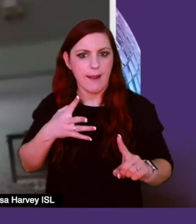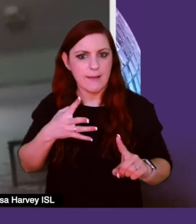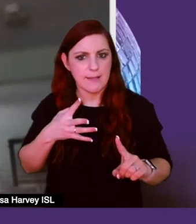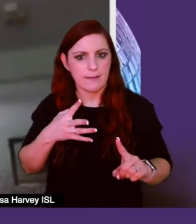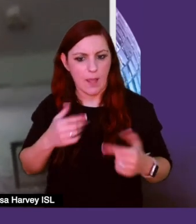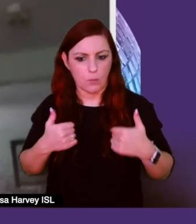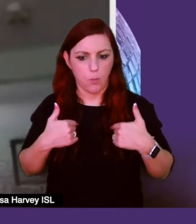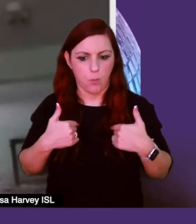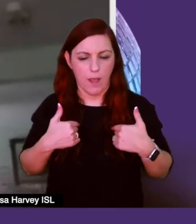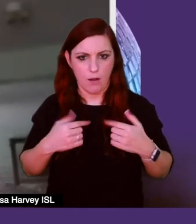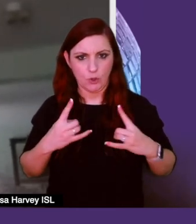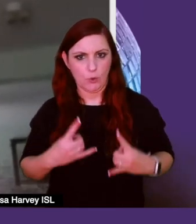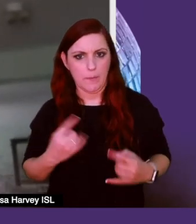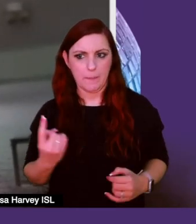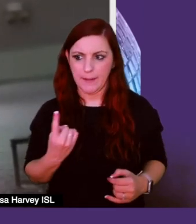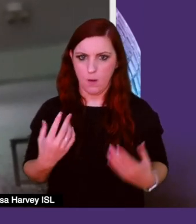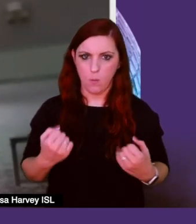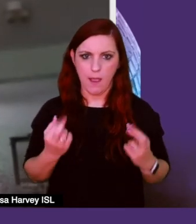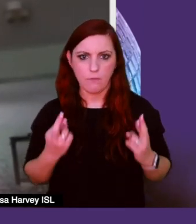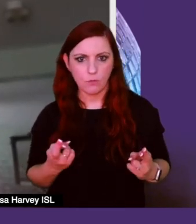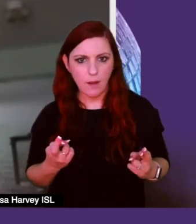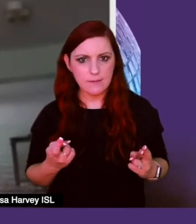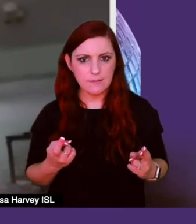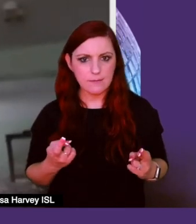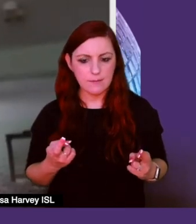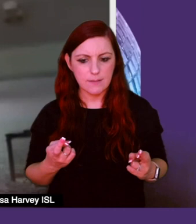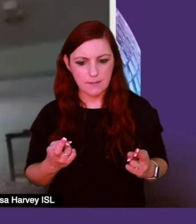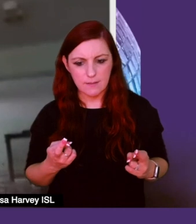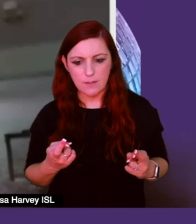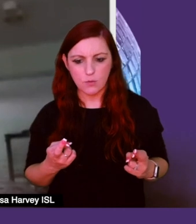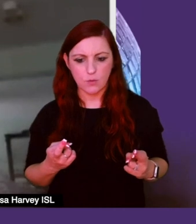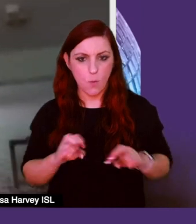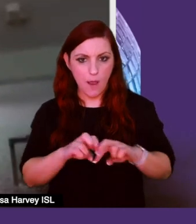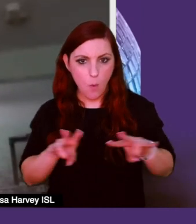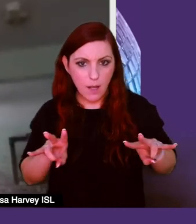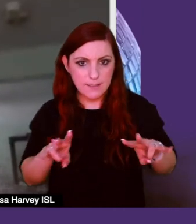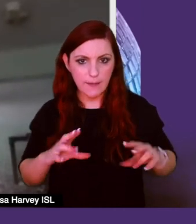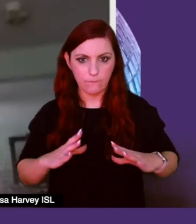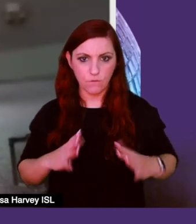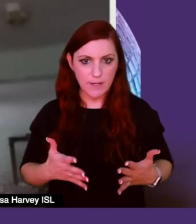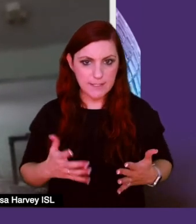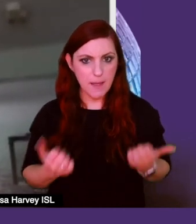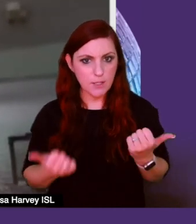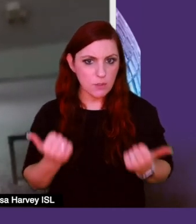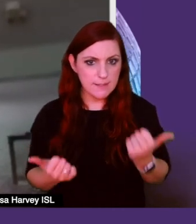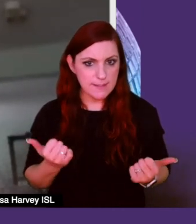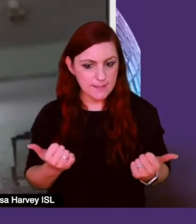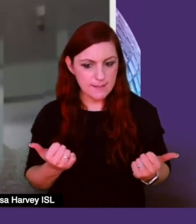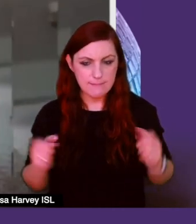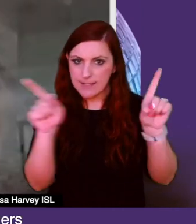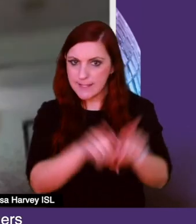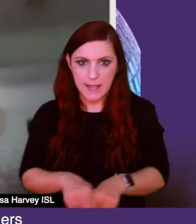recognizing that we are human beings and we have a right to equality, to freedom, and to